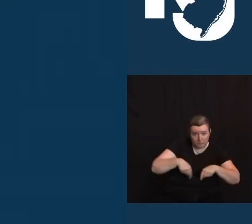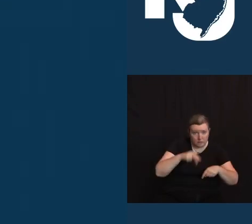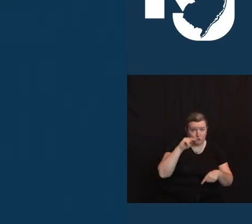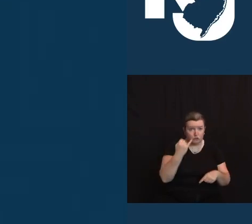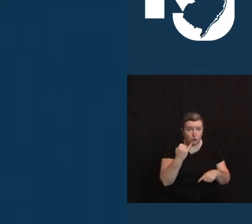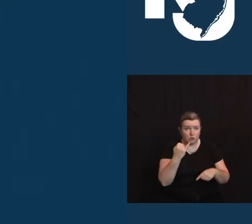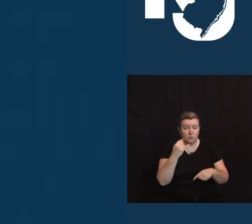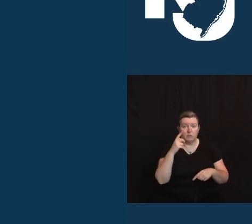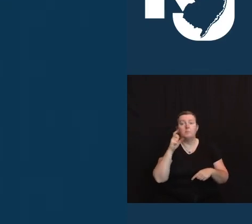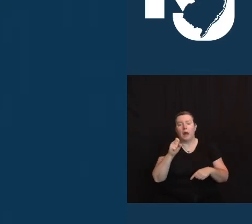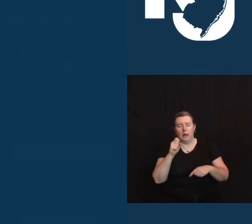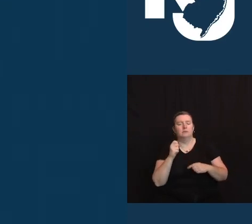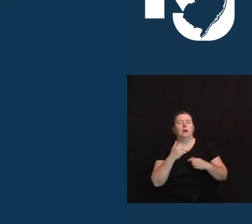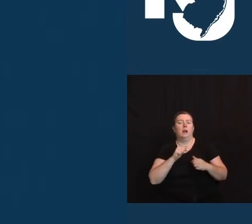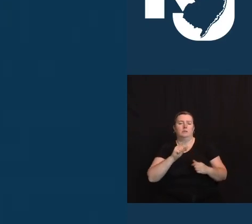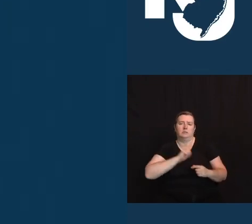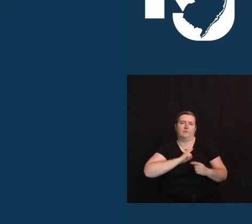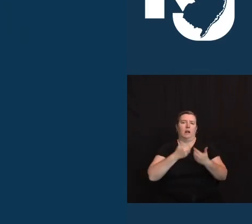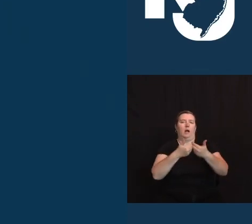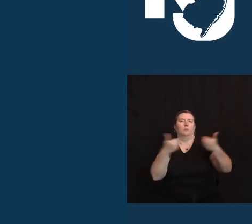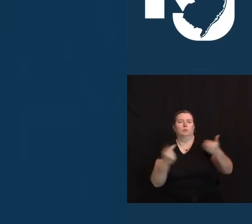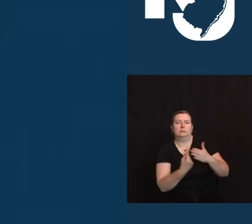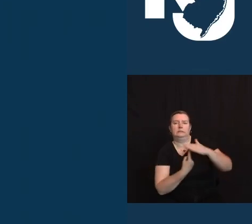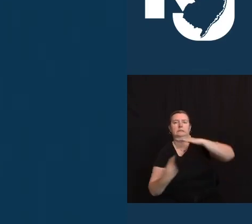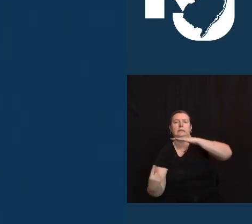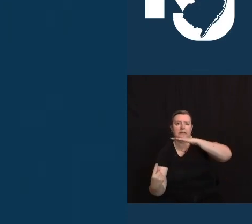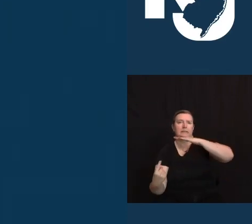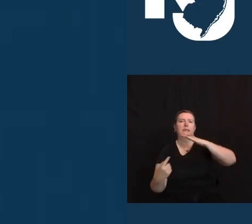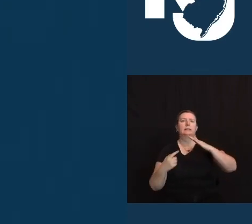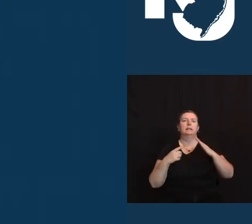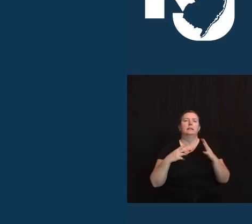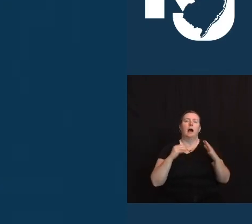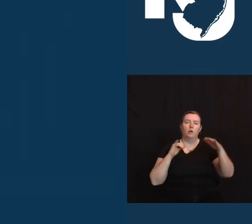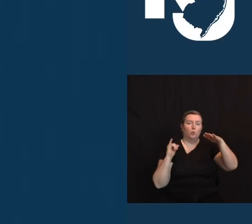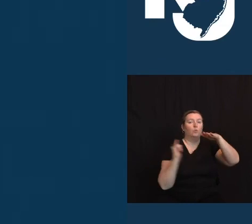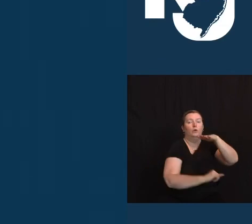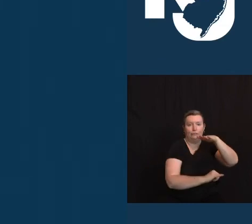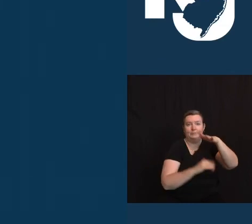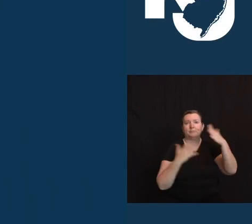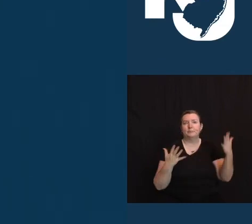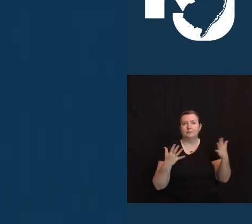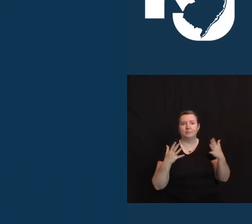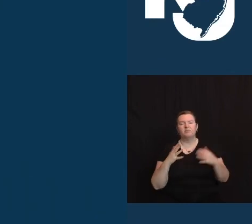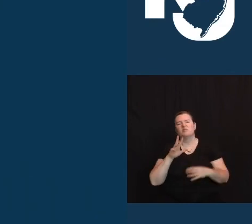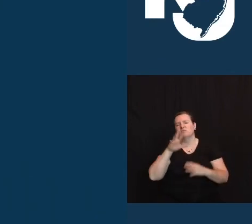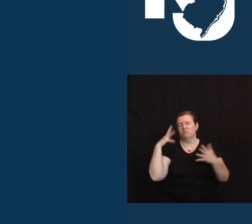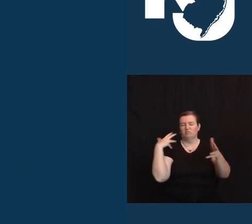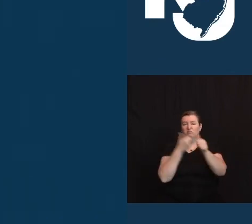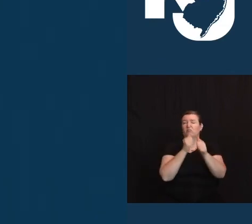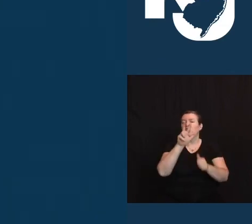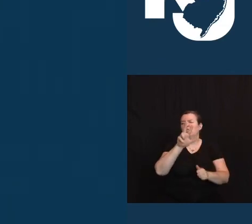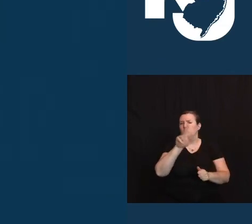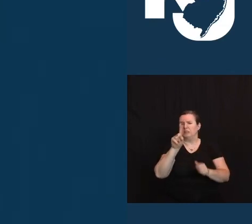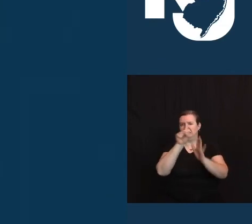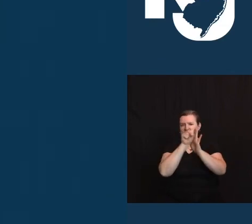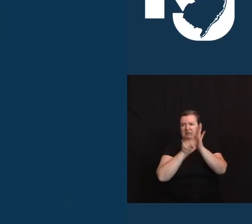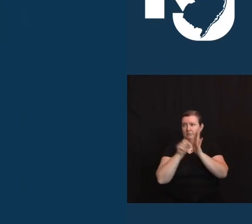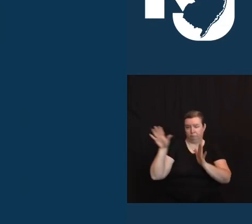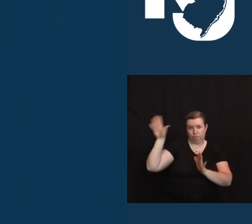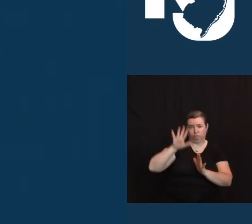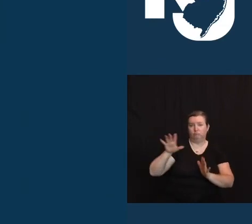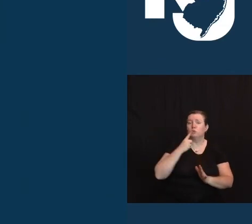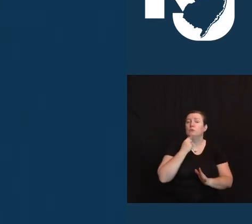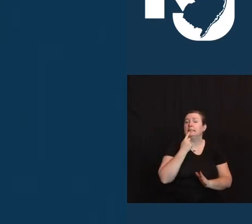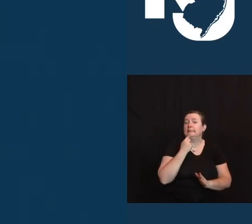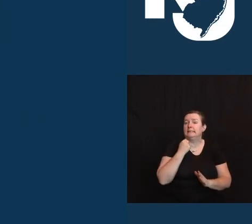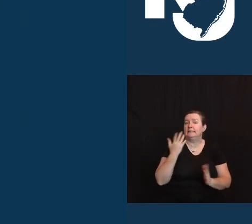period has been updated, and a total of 31 states are now on that list. Again, states on this list have either,